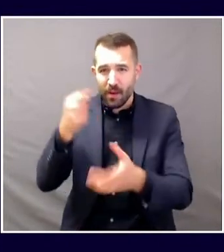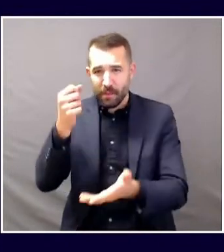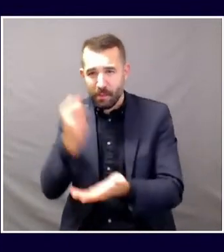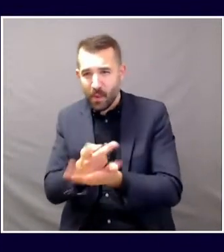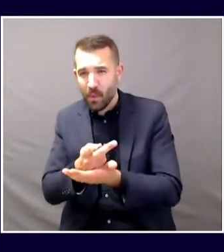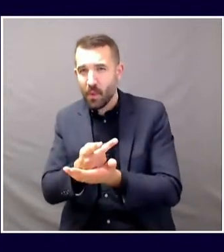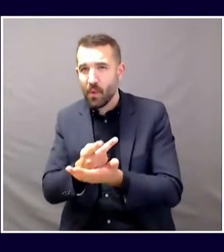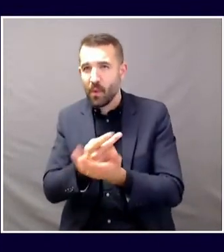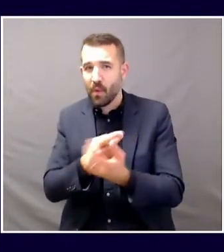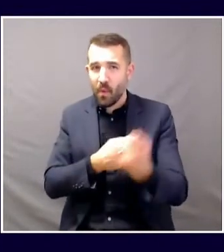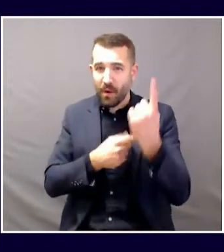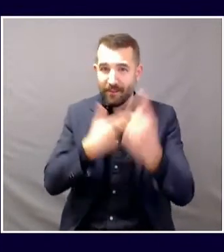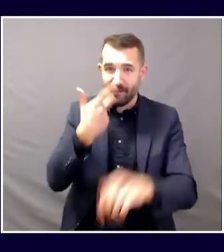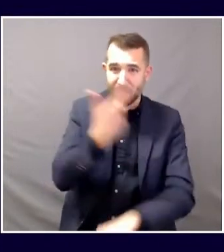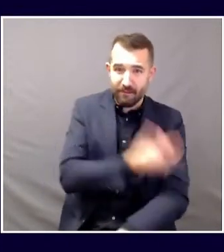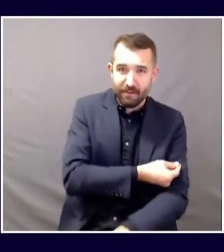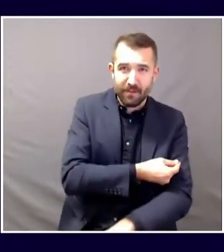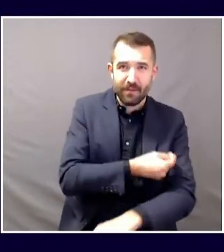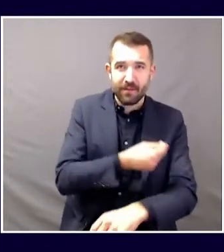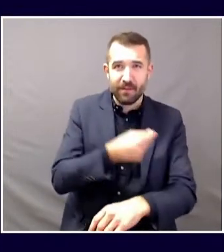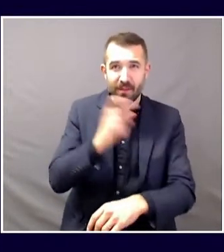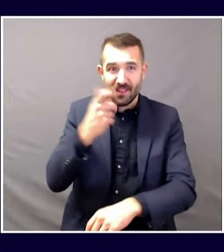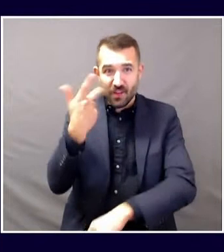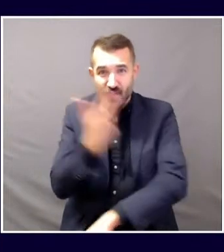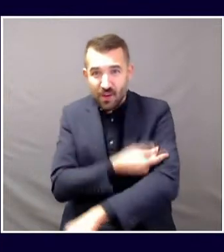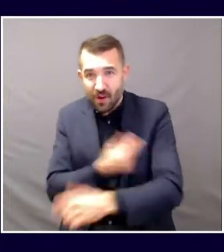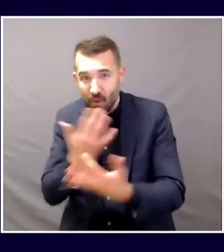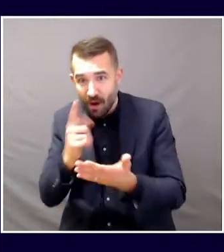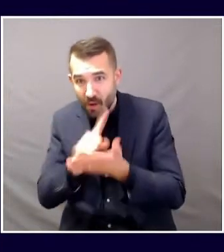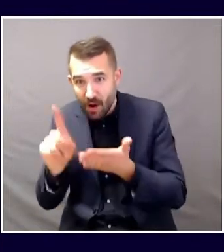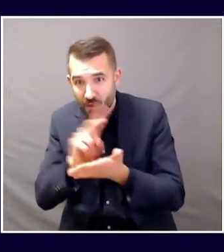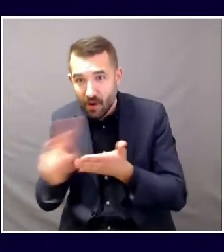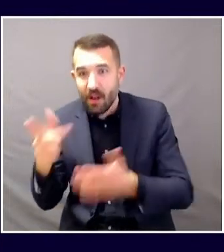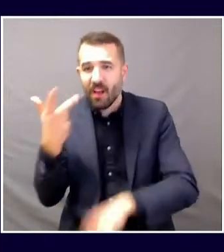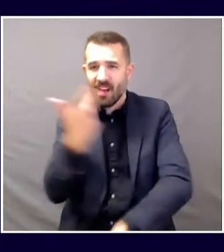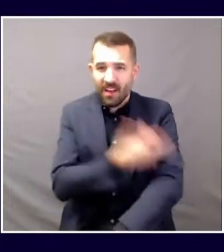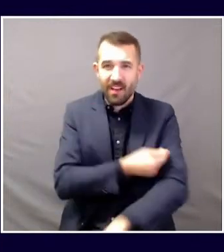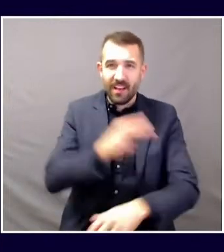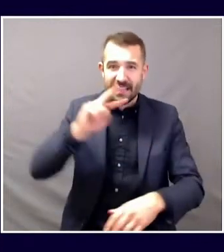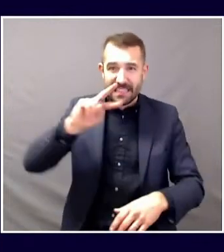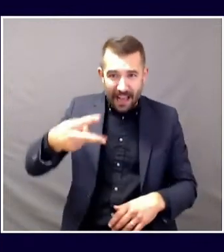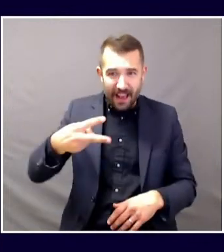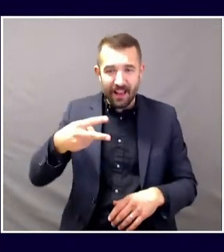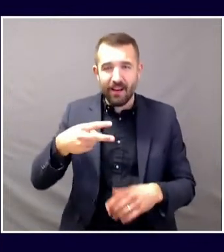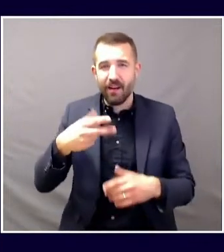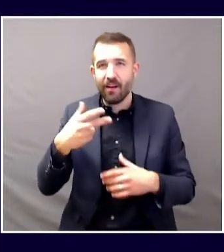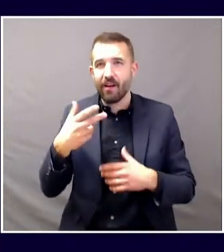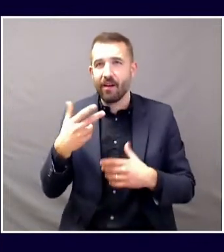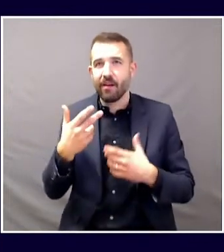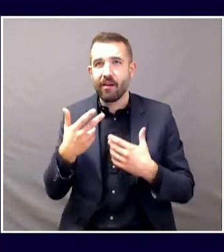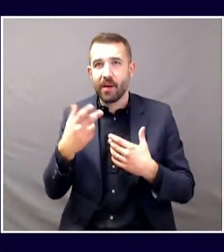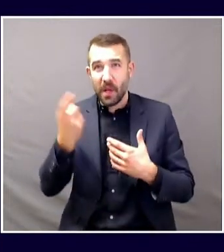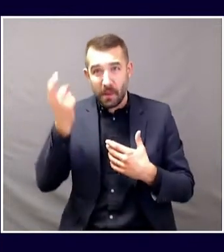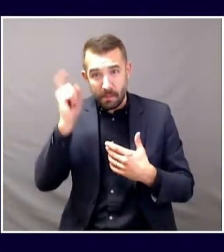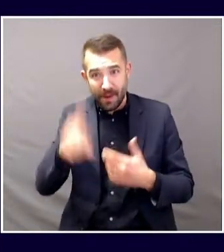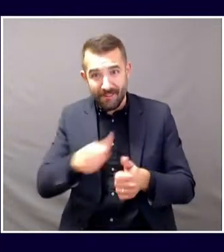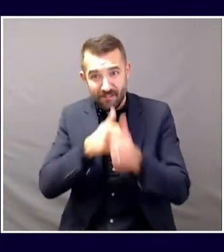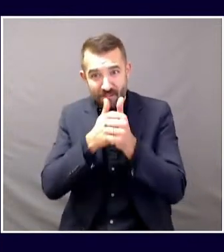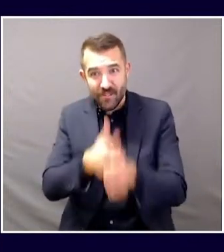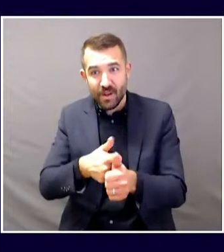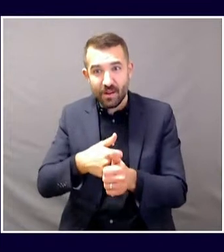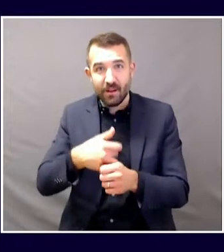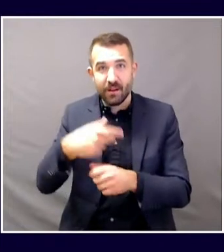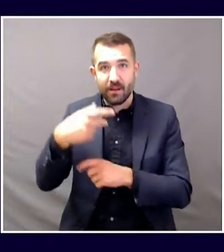can mix and match them, or whether you have to get whether the second one has to be the same as the first one, or